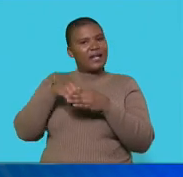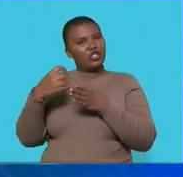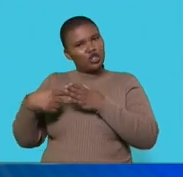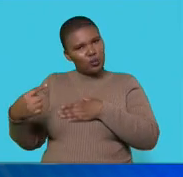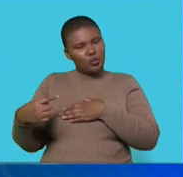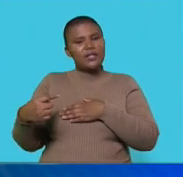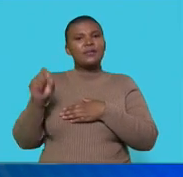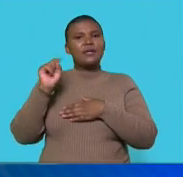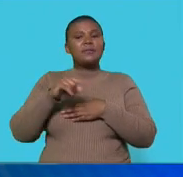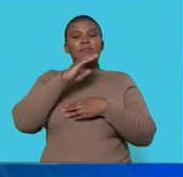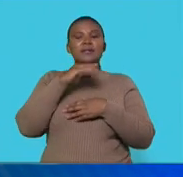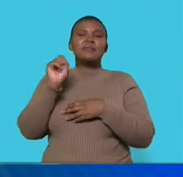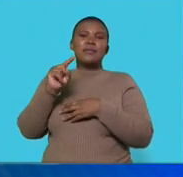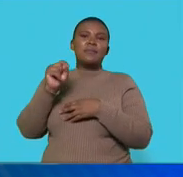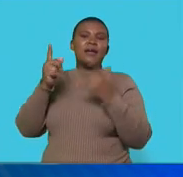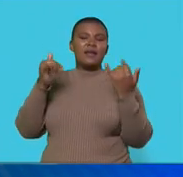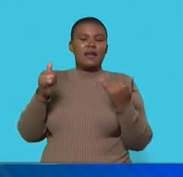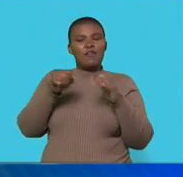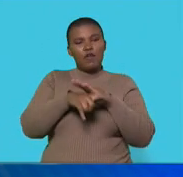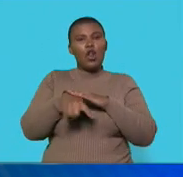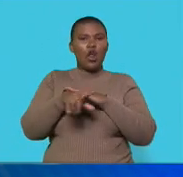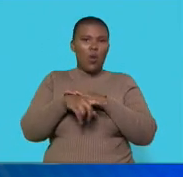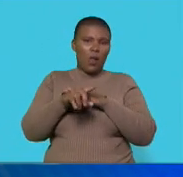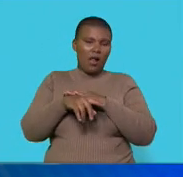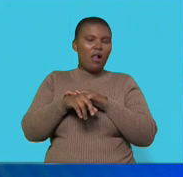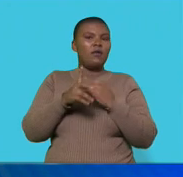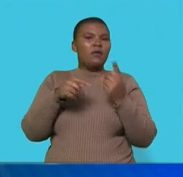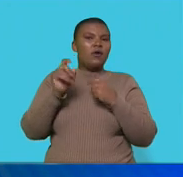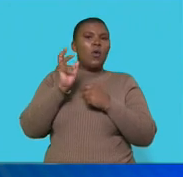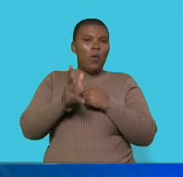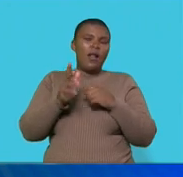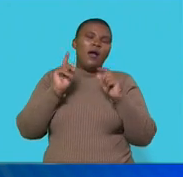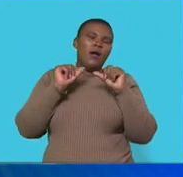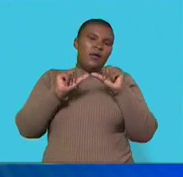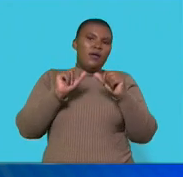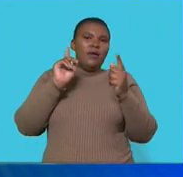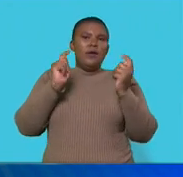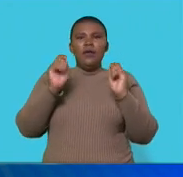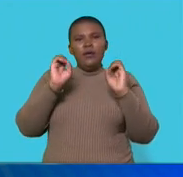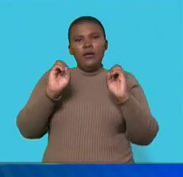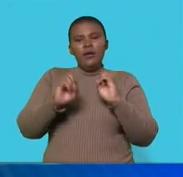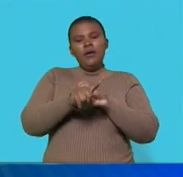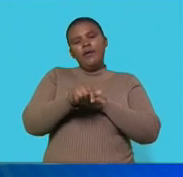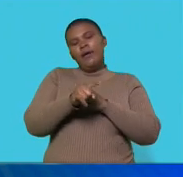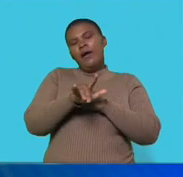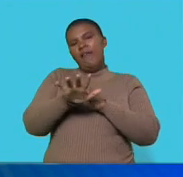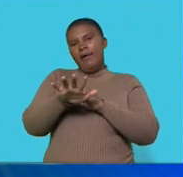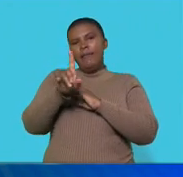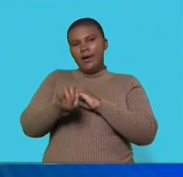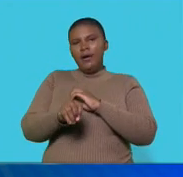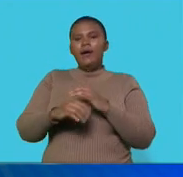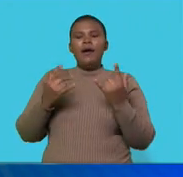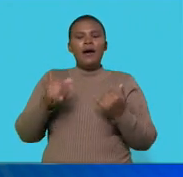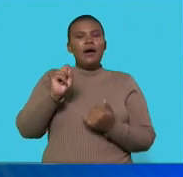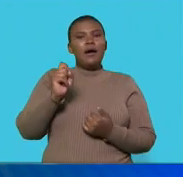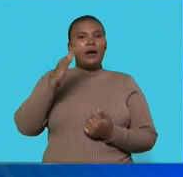and means that the prime lending rate of local commercial banks will also remain unchanged at 11.75%. It